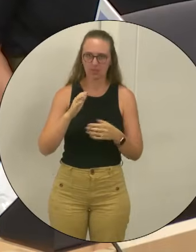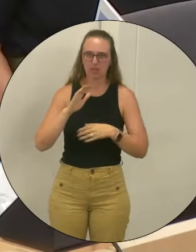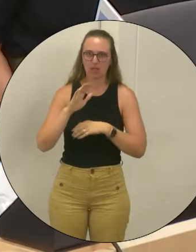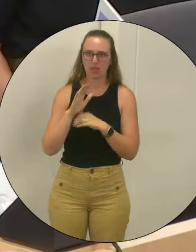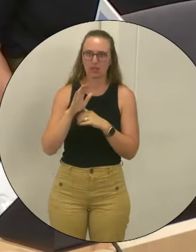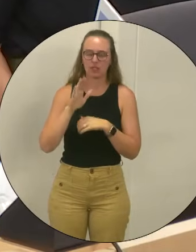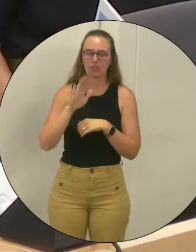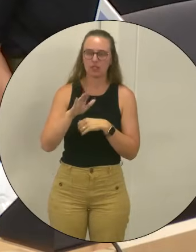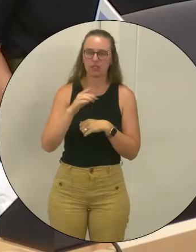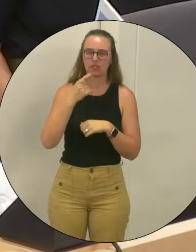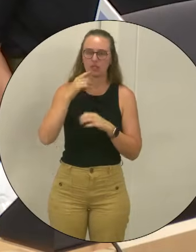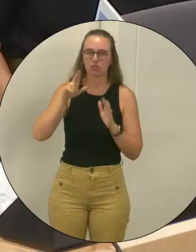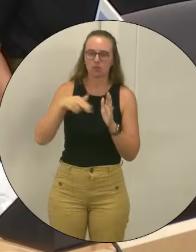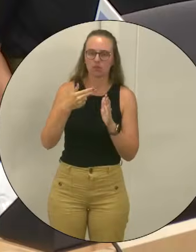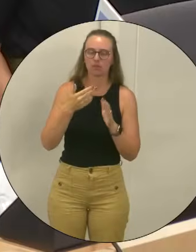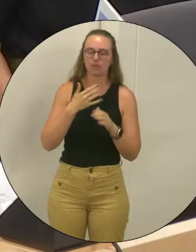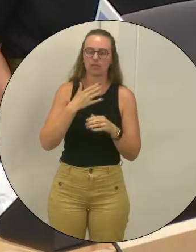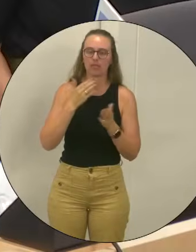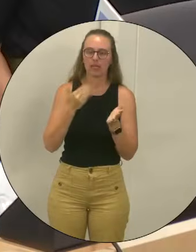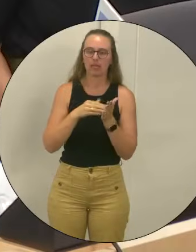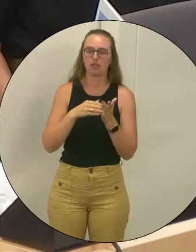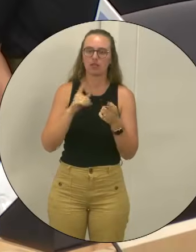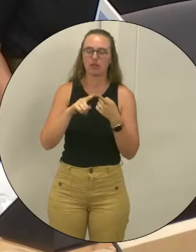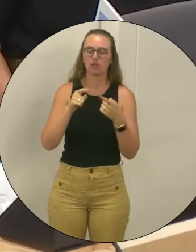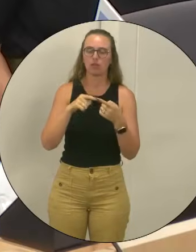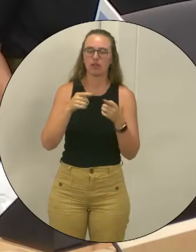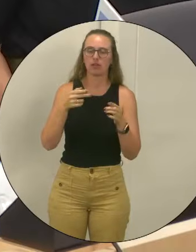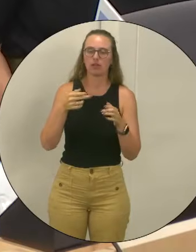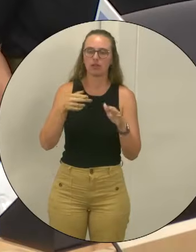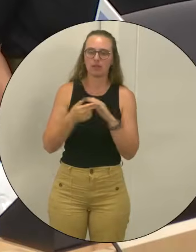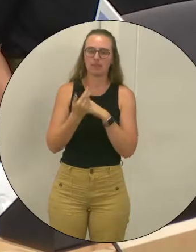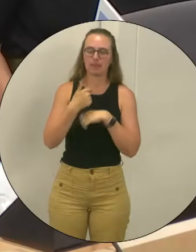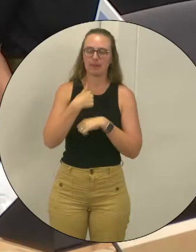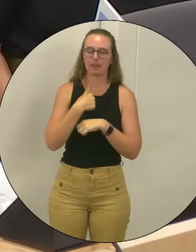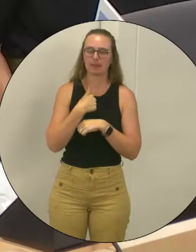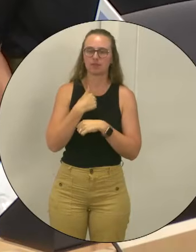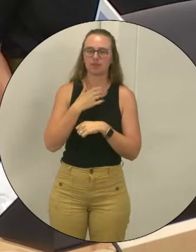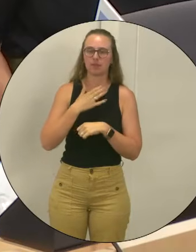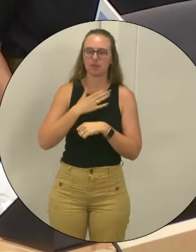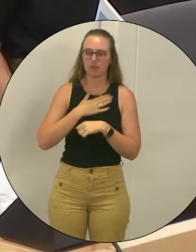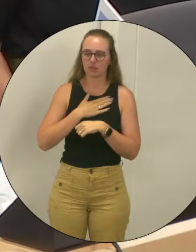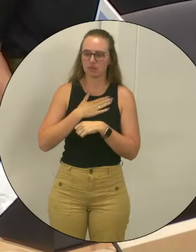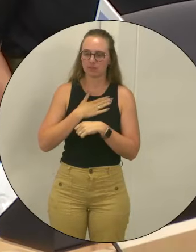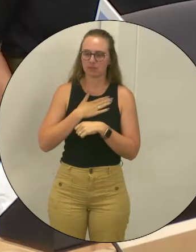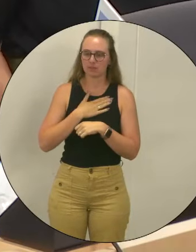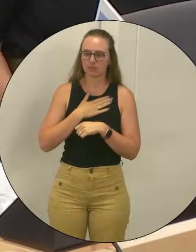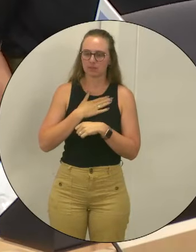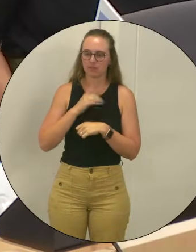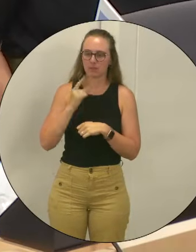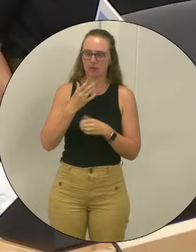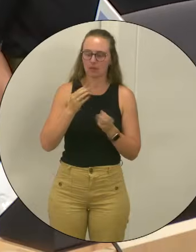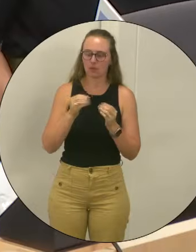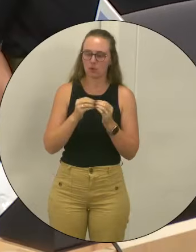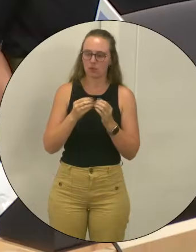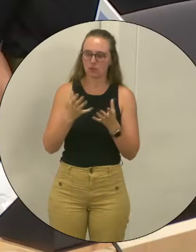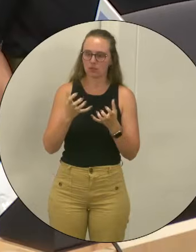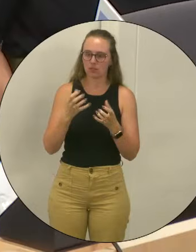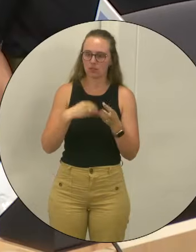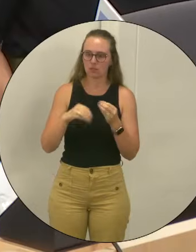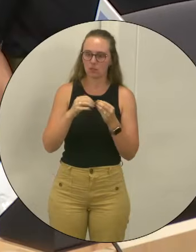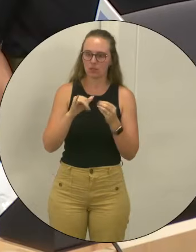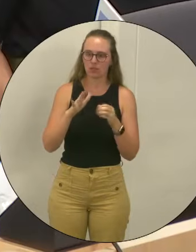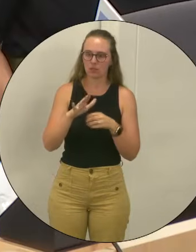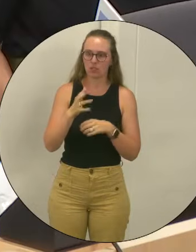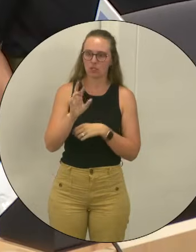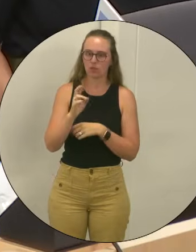my mouth again, in time to the finger that he slipped inside me. My hips undulated, demanding more, craving the fullness of him, and